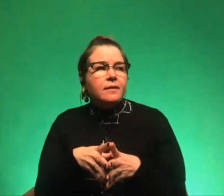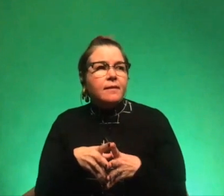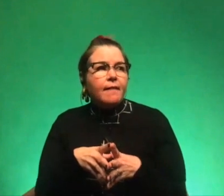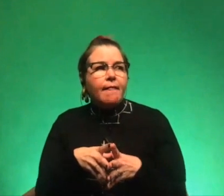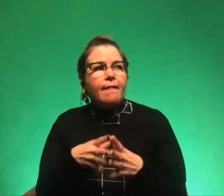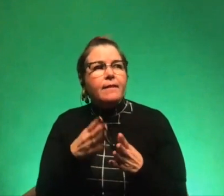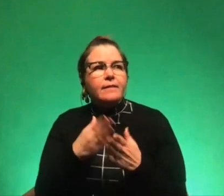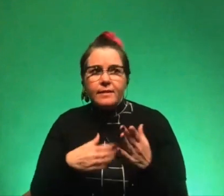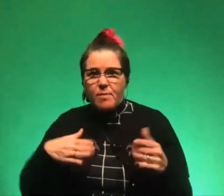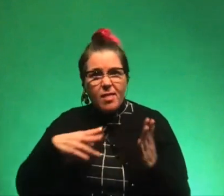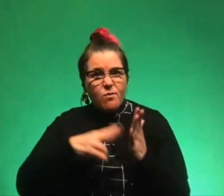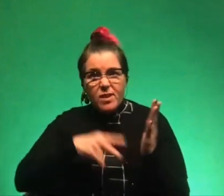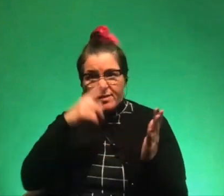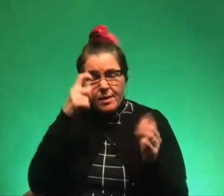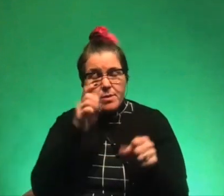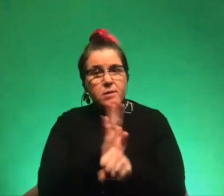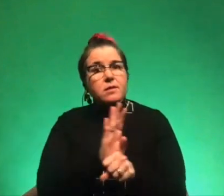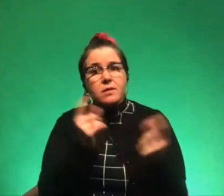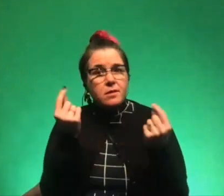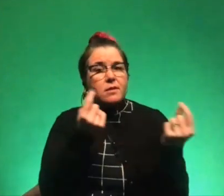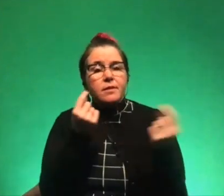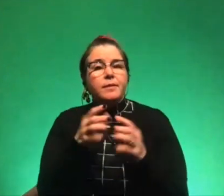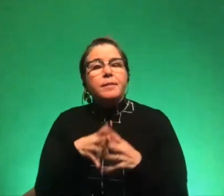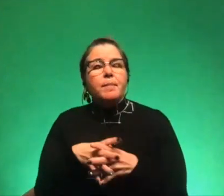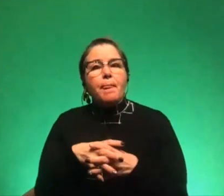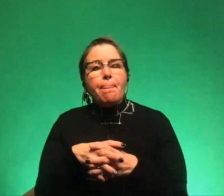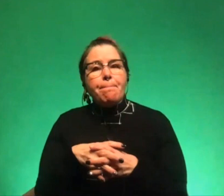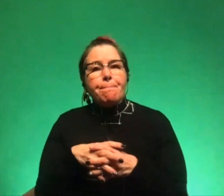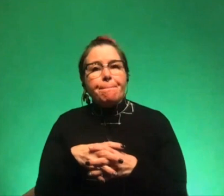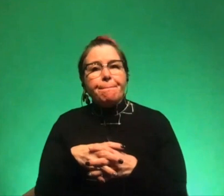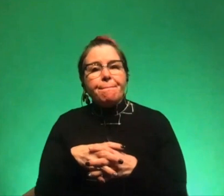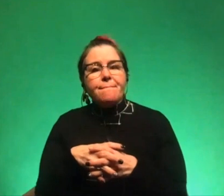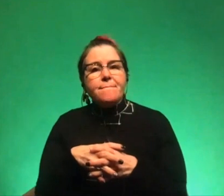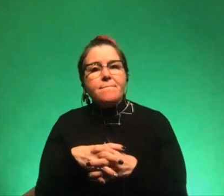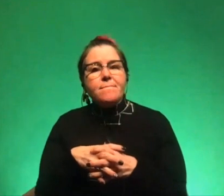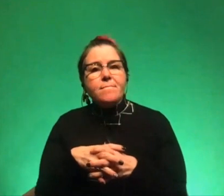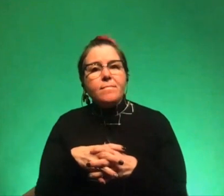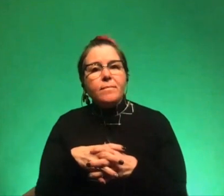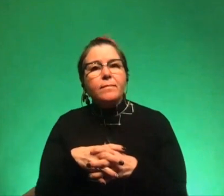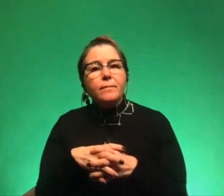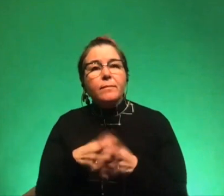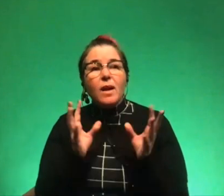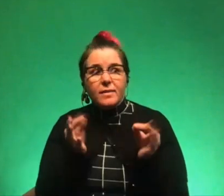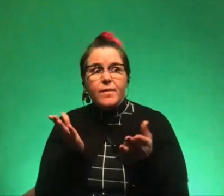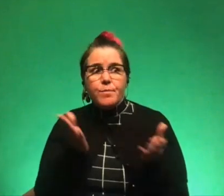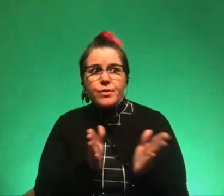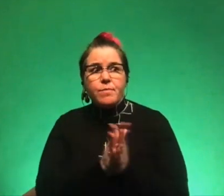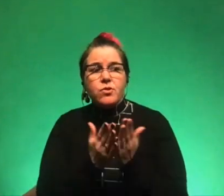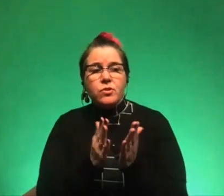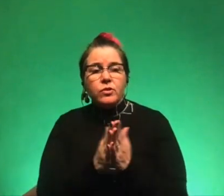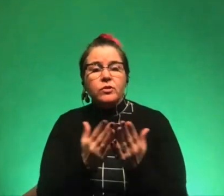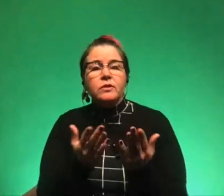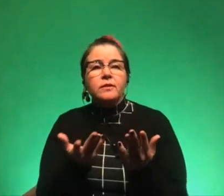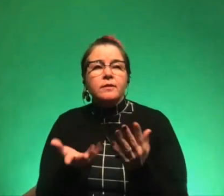Some I didn't really get to read this summer. As I said, I was really busy. Mm-hmm. I definitely take books that are kind